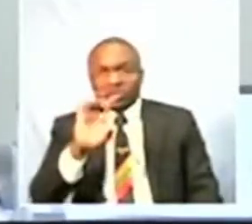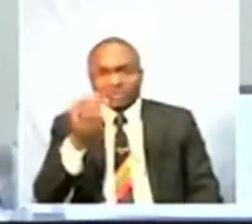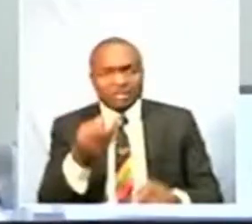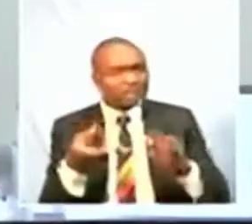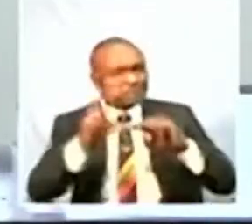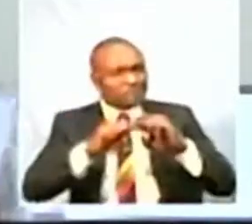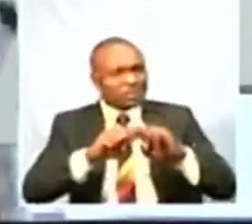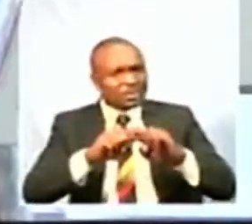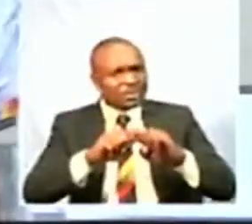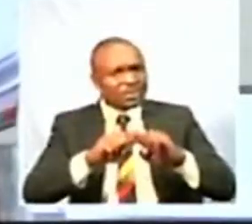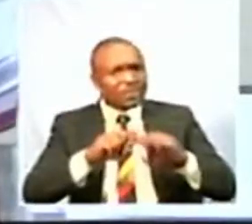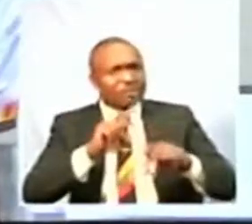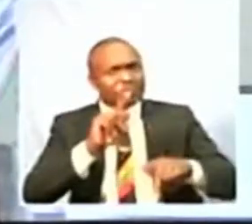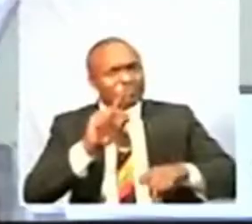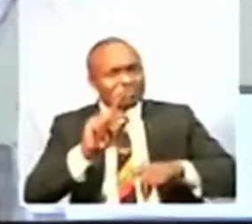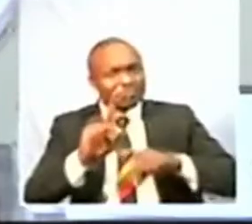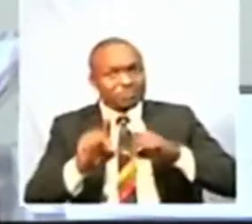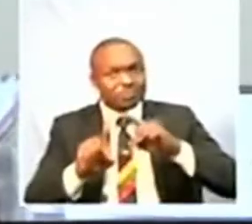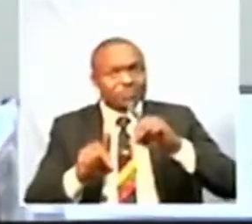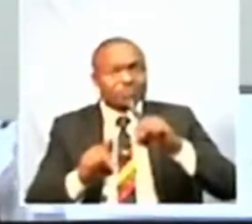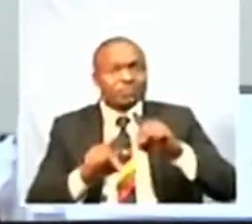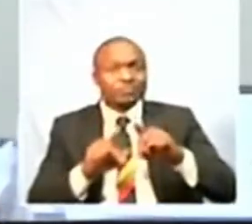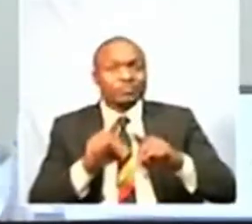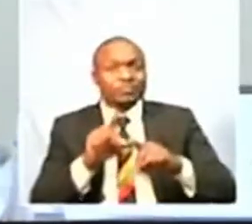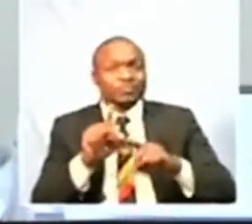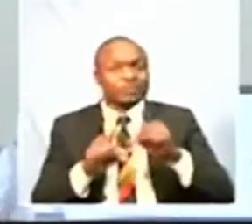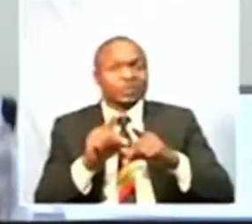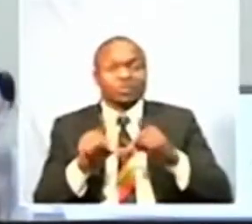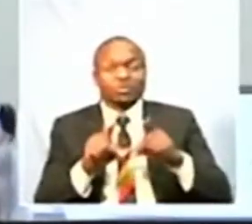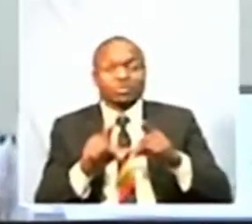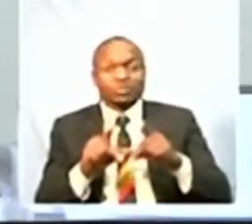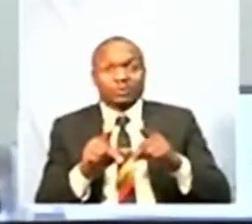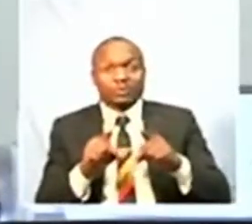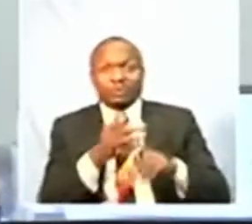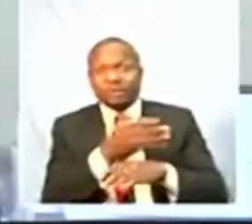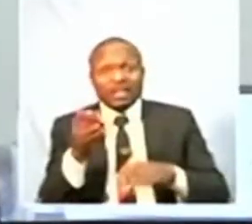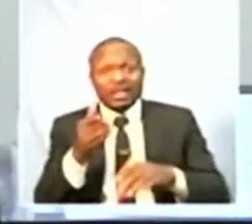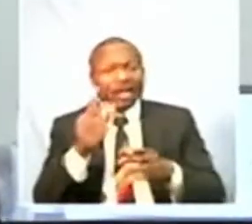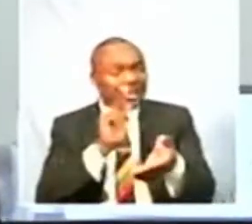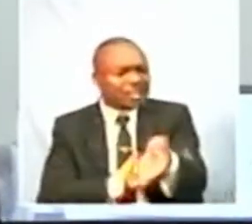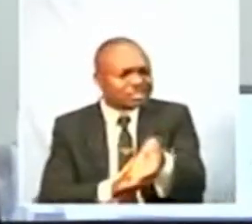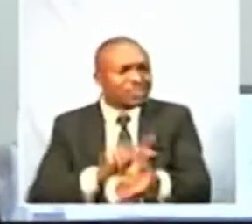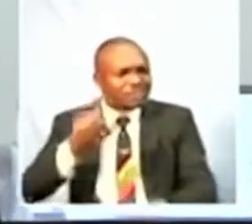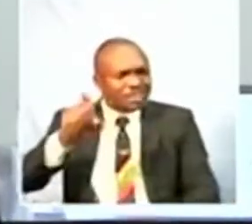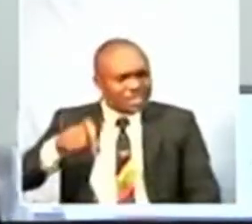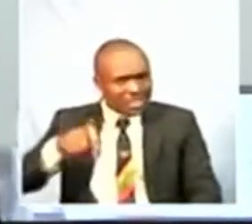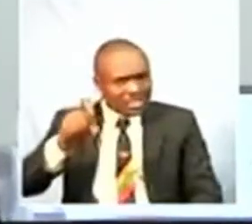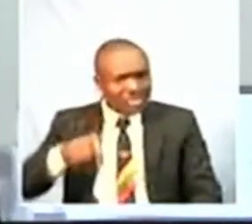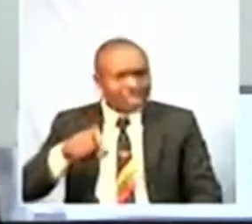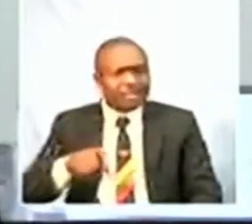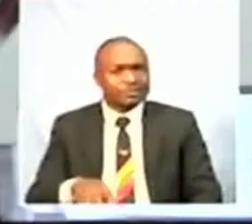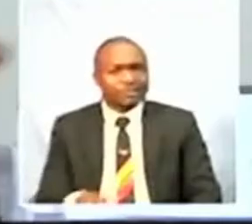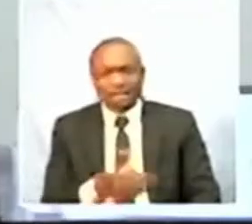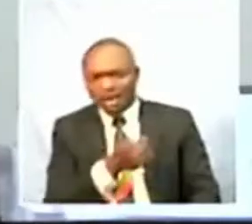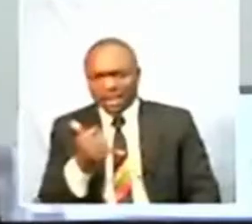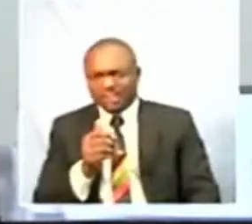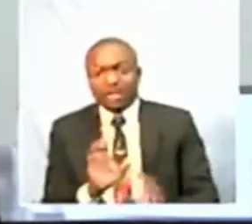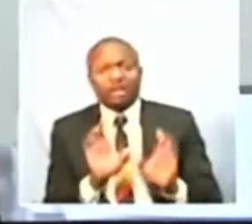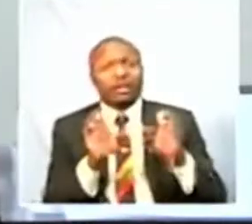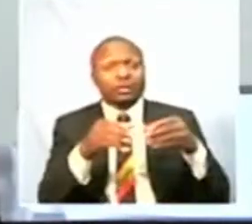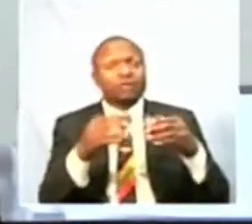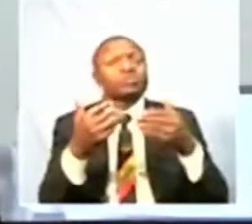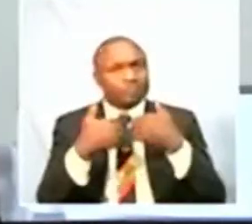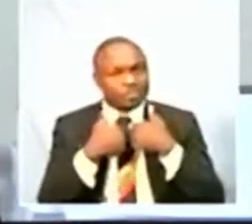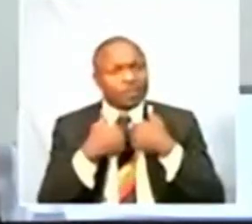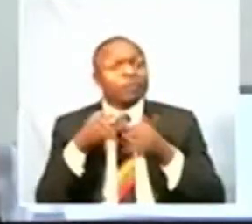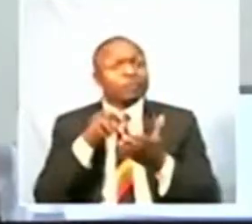is the thing. You can start suspecting. KASAMA needs, like other councils we